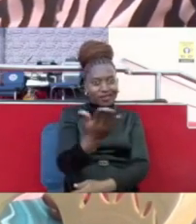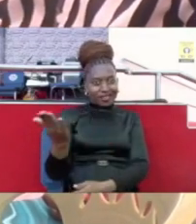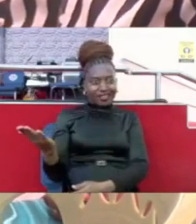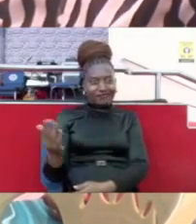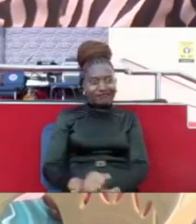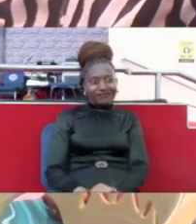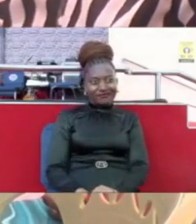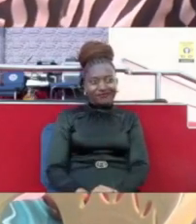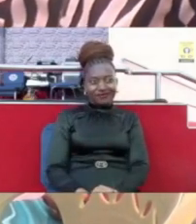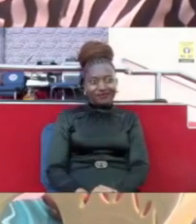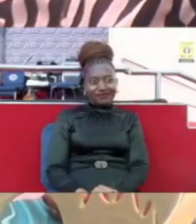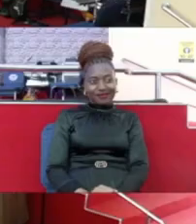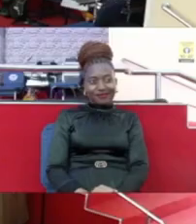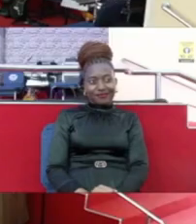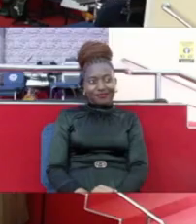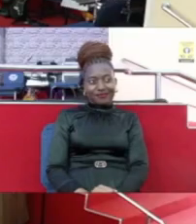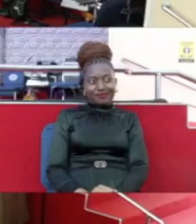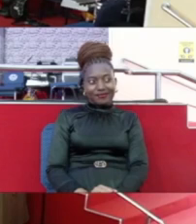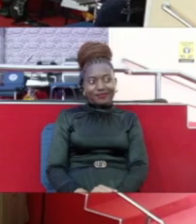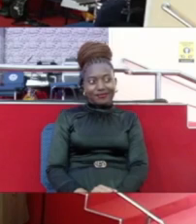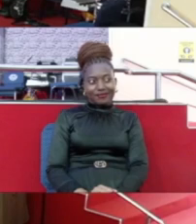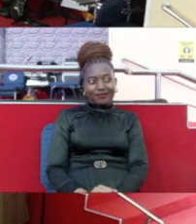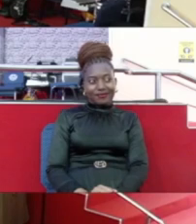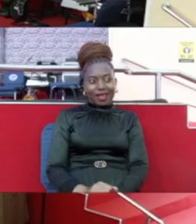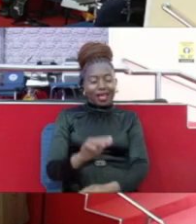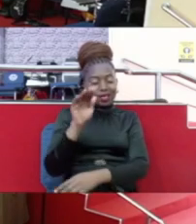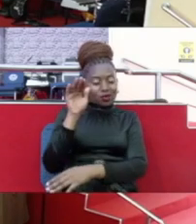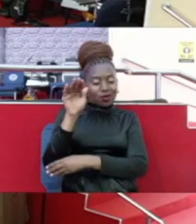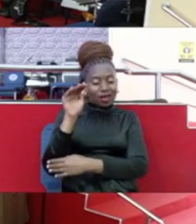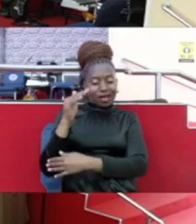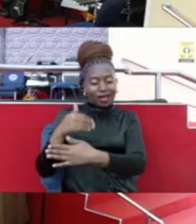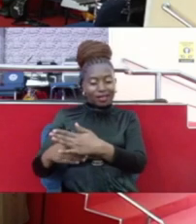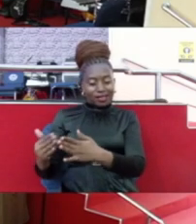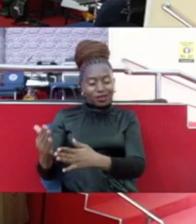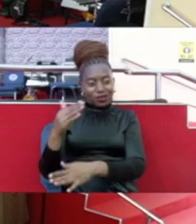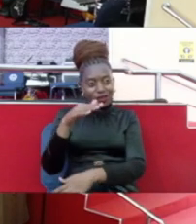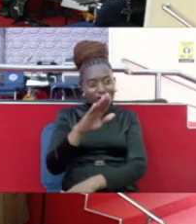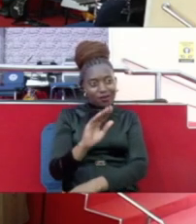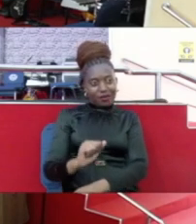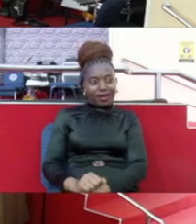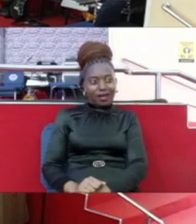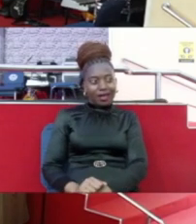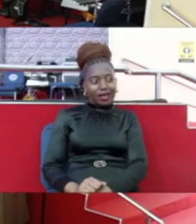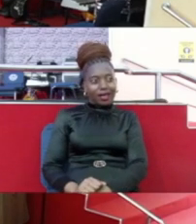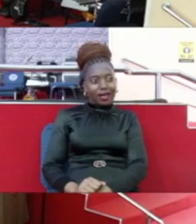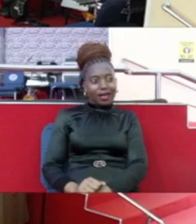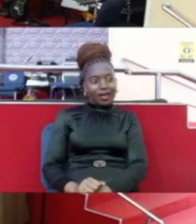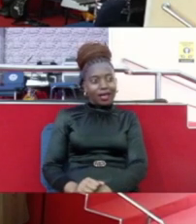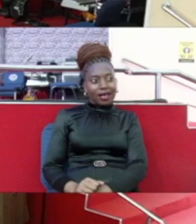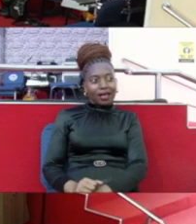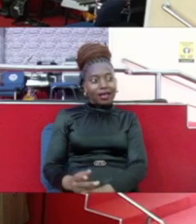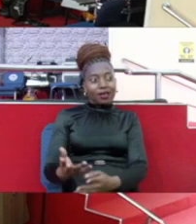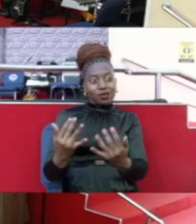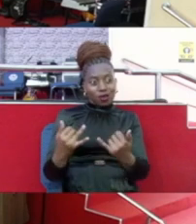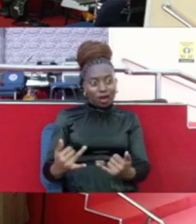here. Now, ask your neighbor, now that we've heard how sowing and